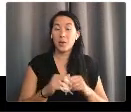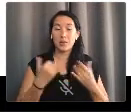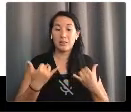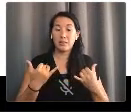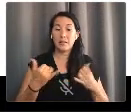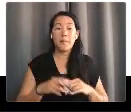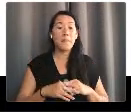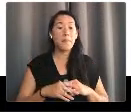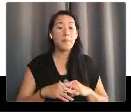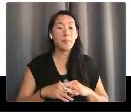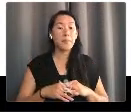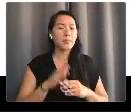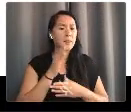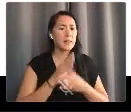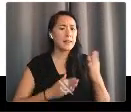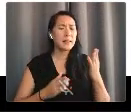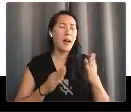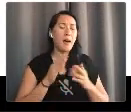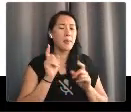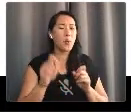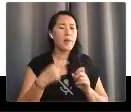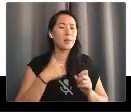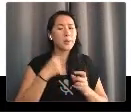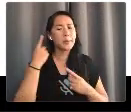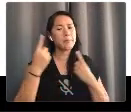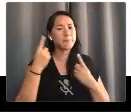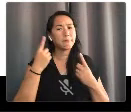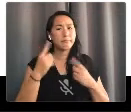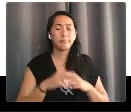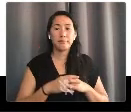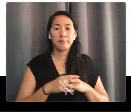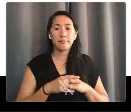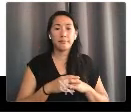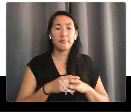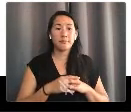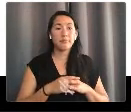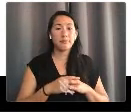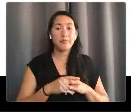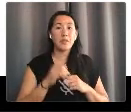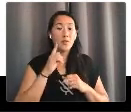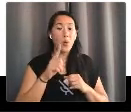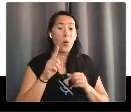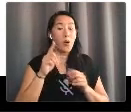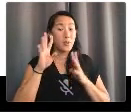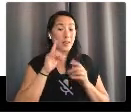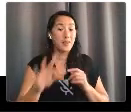is some top of mind questions that we've been grappling with through and at Creatives of Color. So